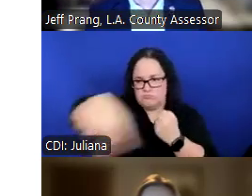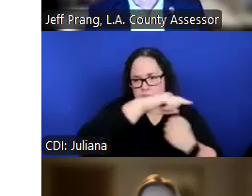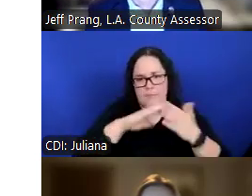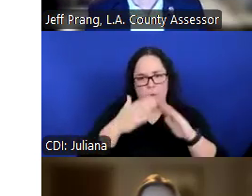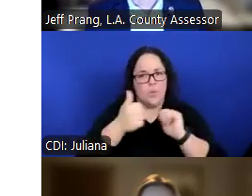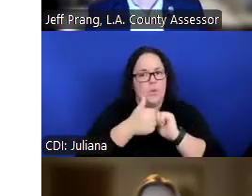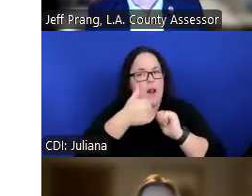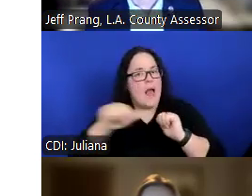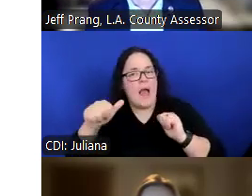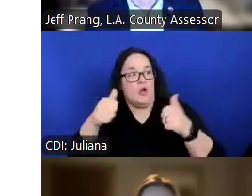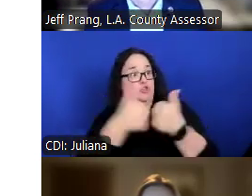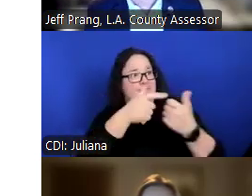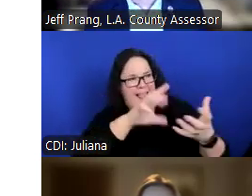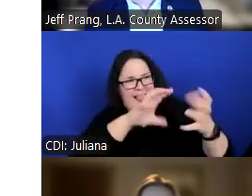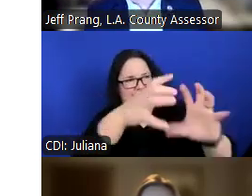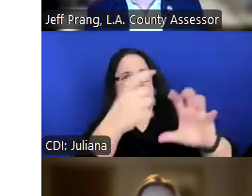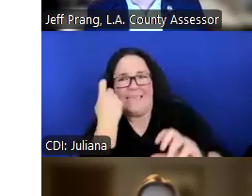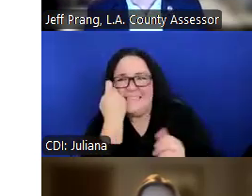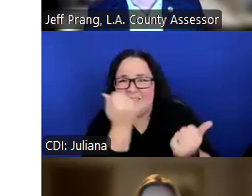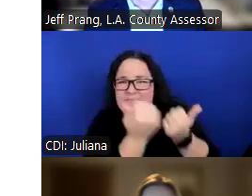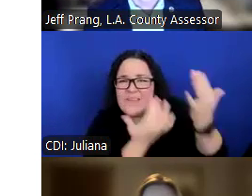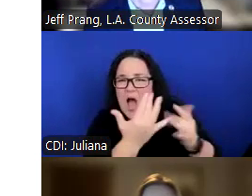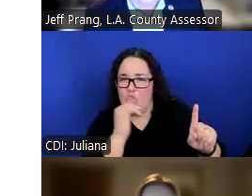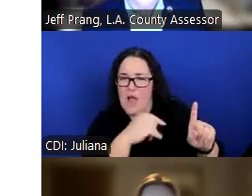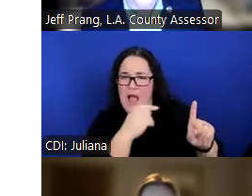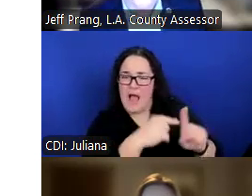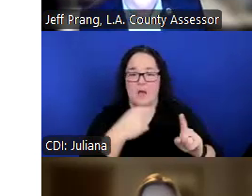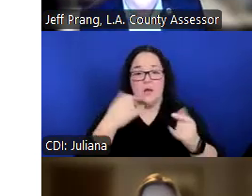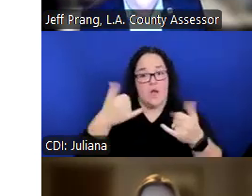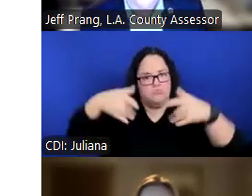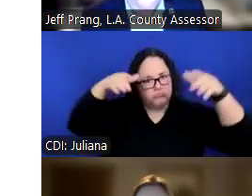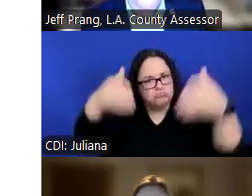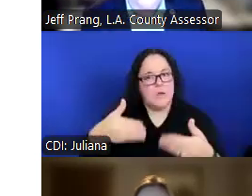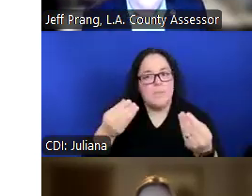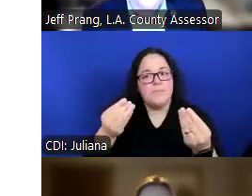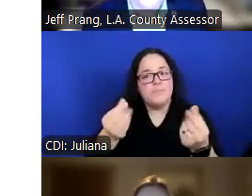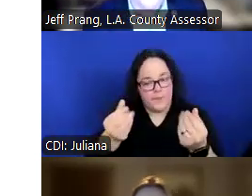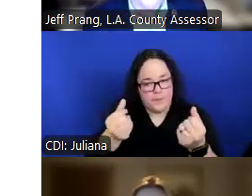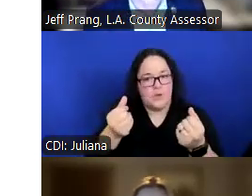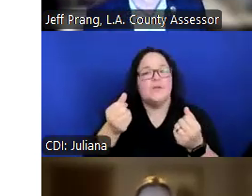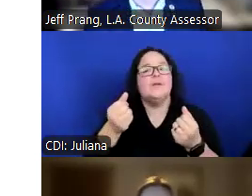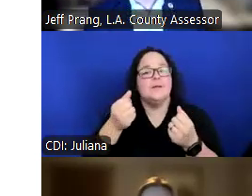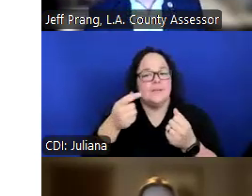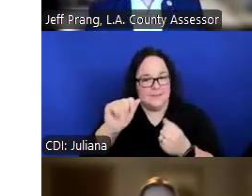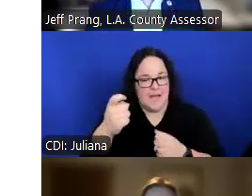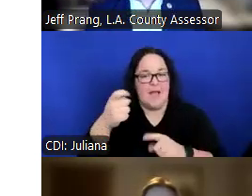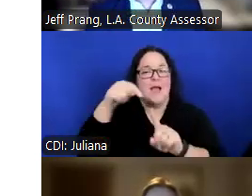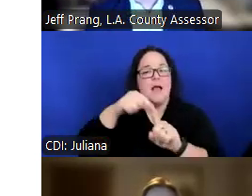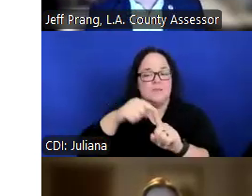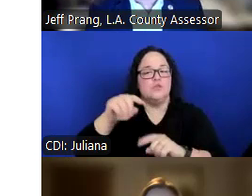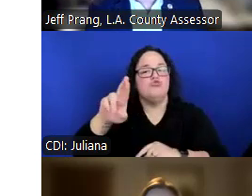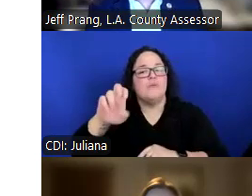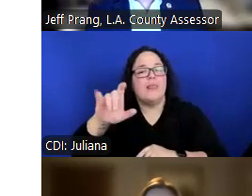property tax relief programs that are tailored to help those who have been impacted by significant